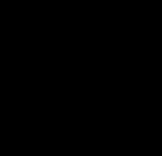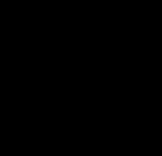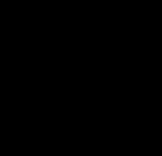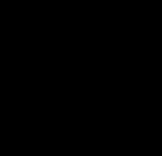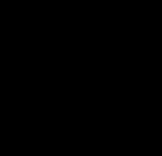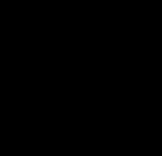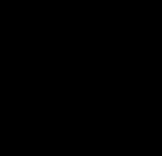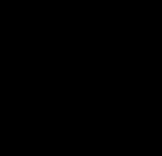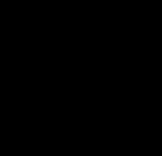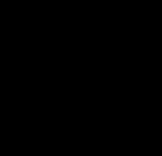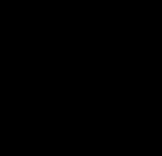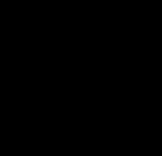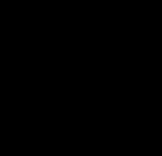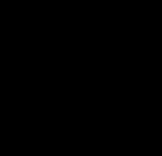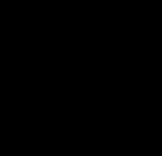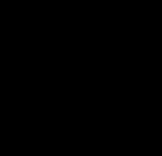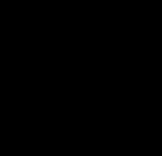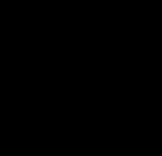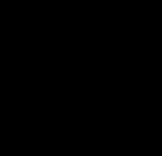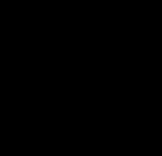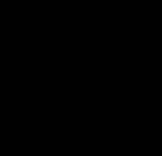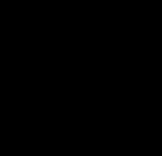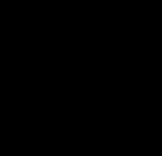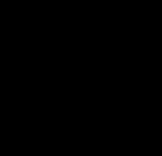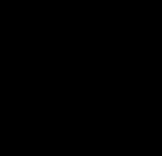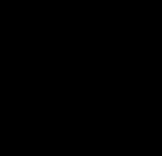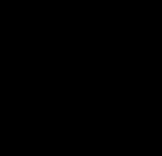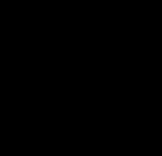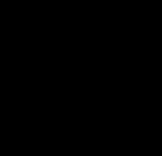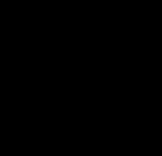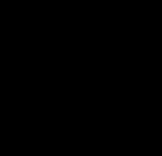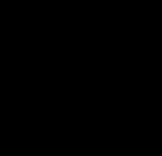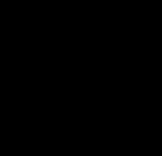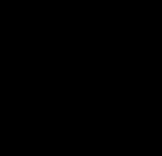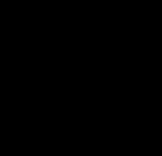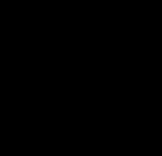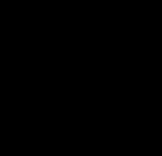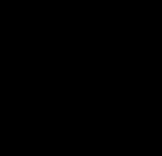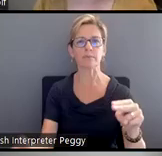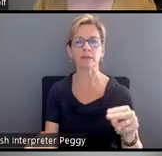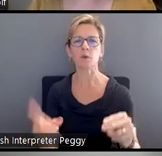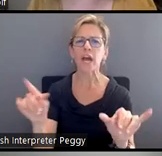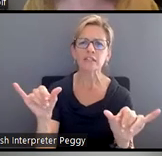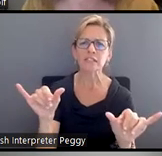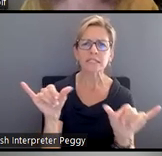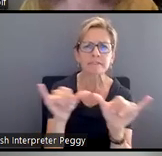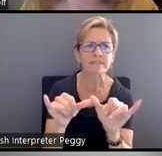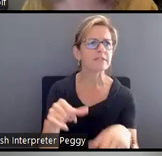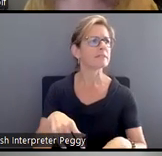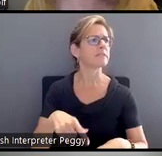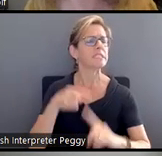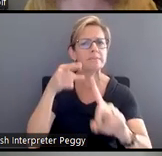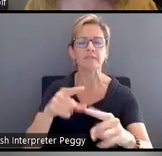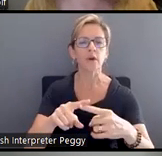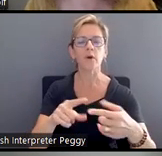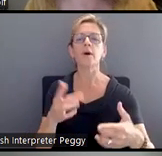want to lose weight, that is not a good goal because it's not specific or measurable or, you know, time bound. It would be much better to say I want to lose 5